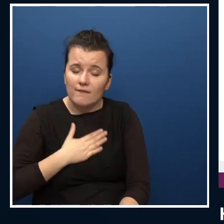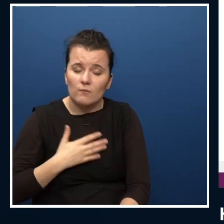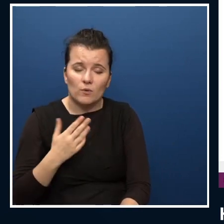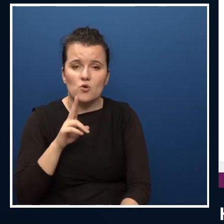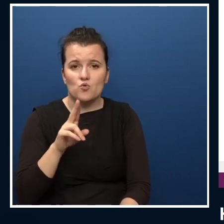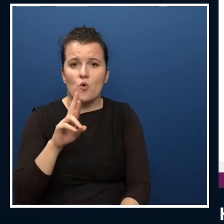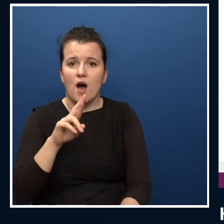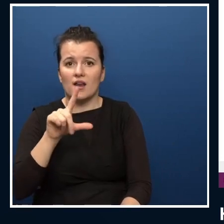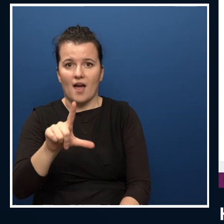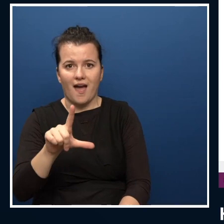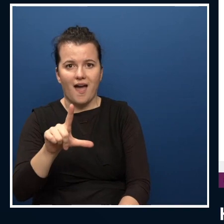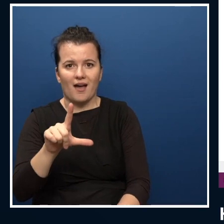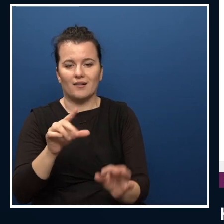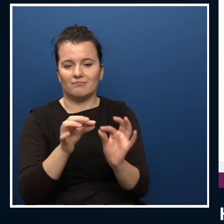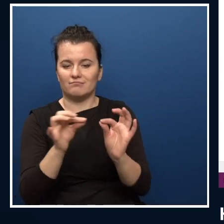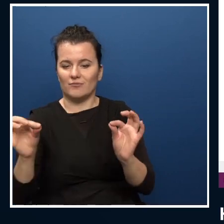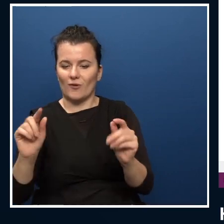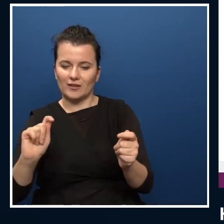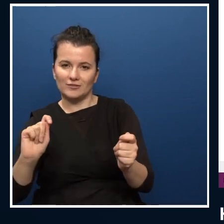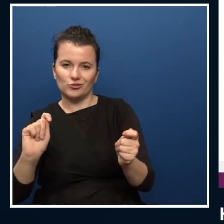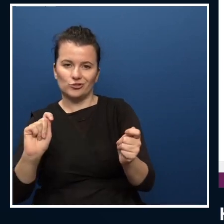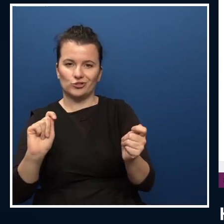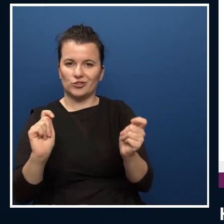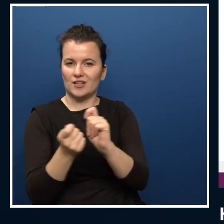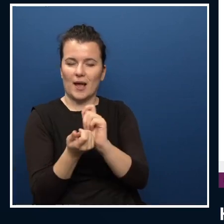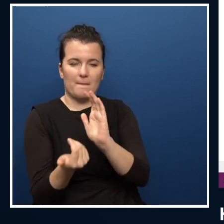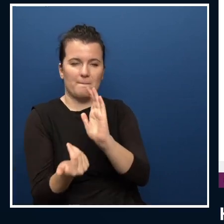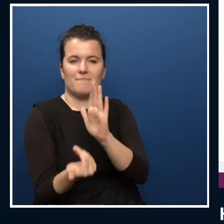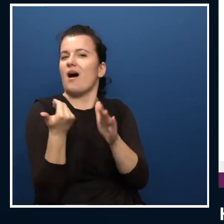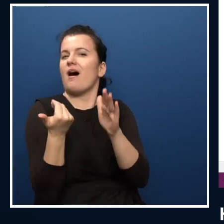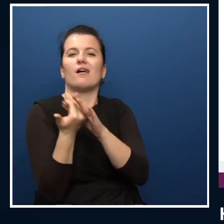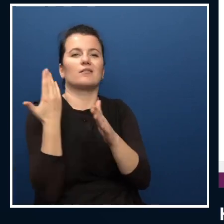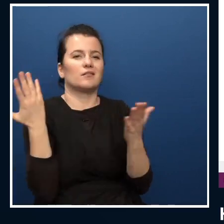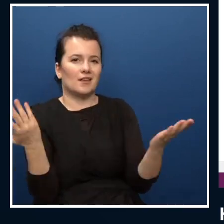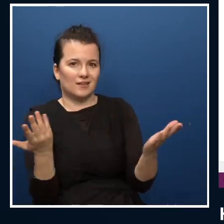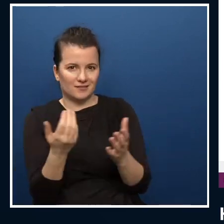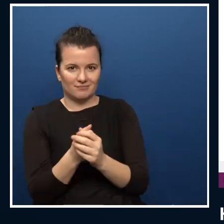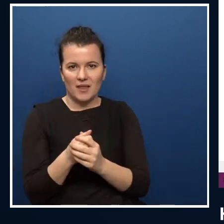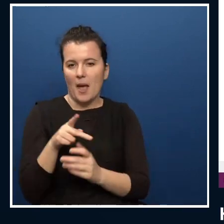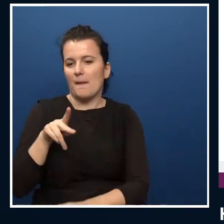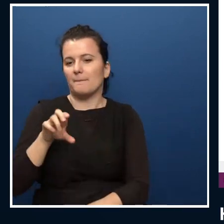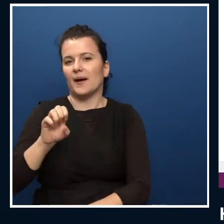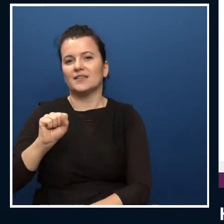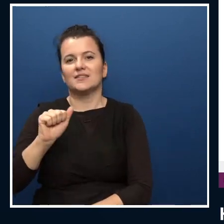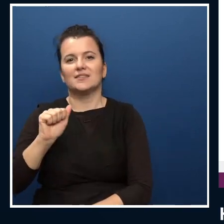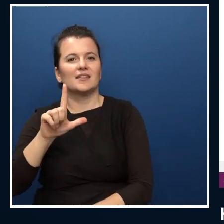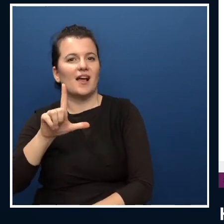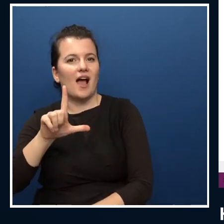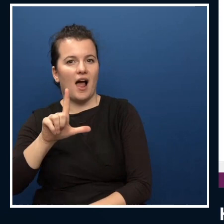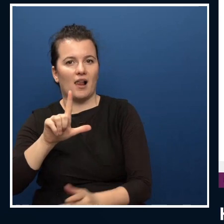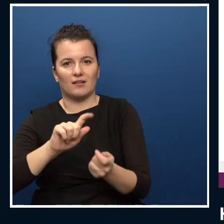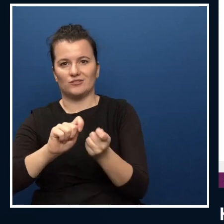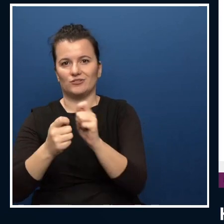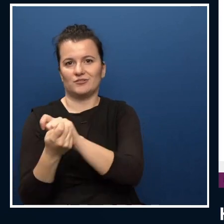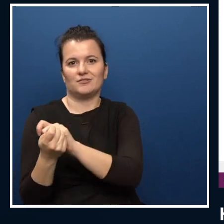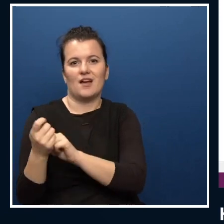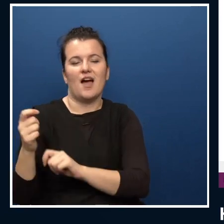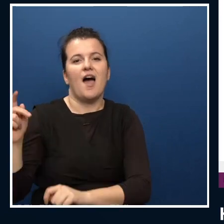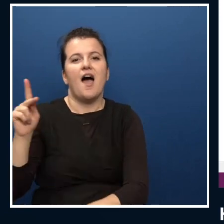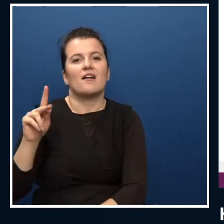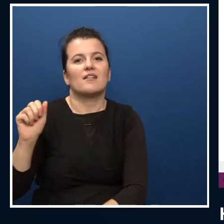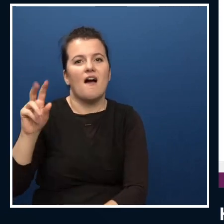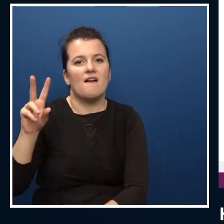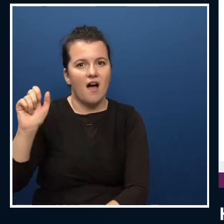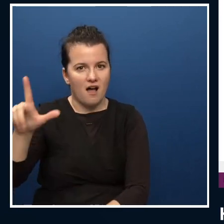more modern. I wanted to go from what's called Pascal casing to kebab casing. And